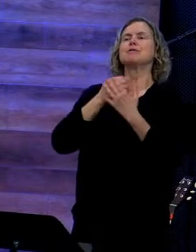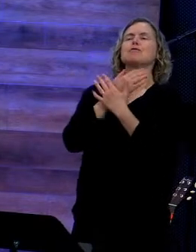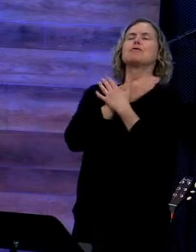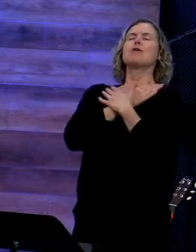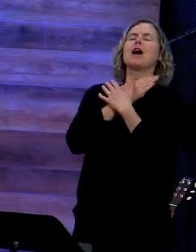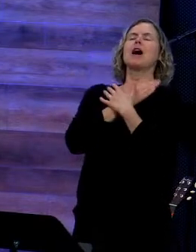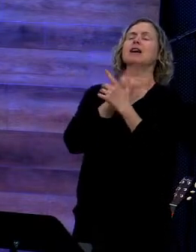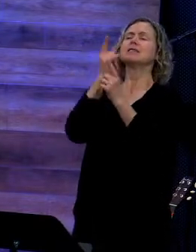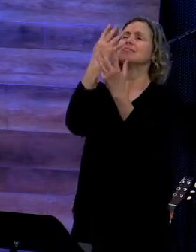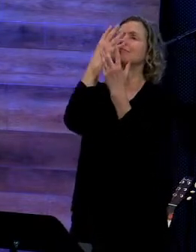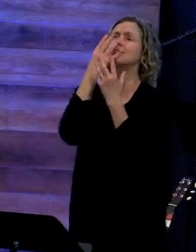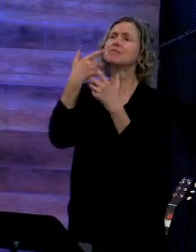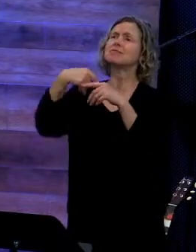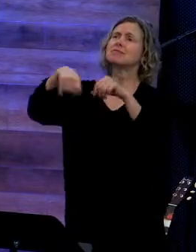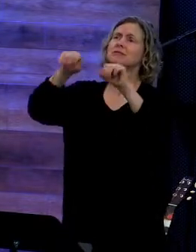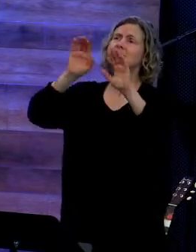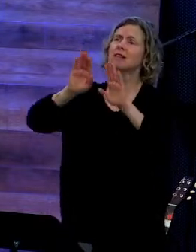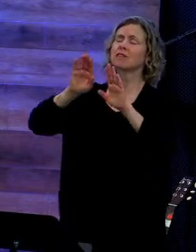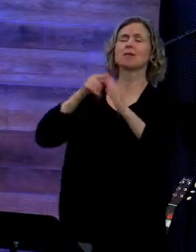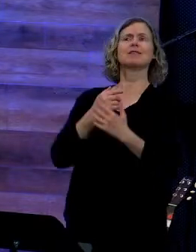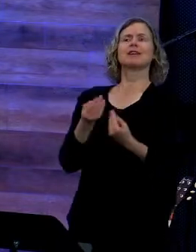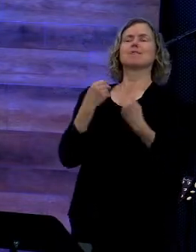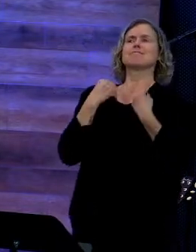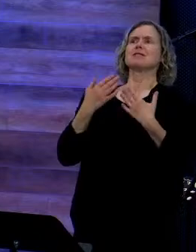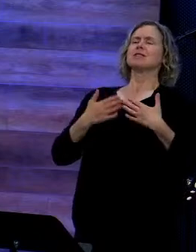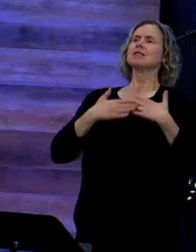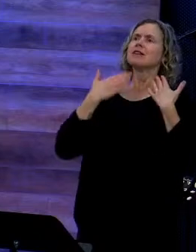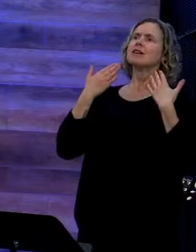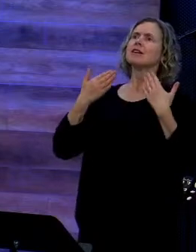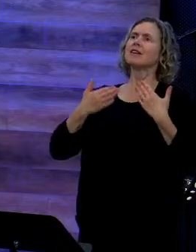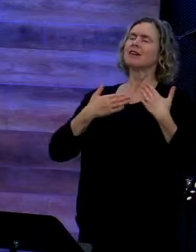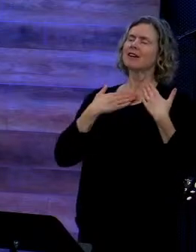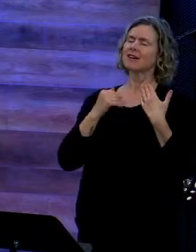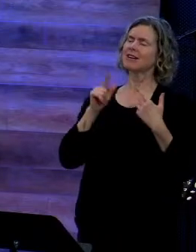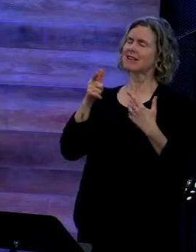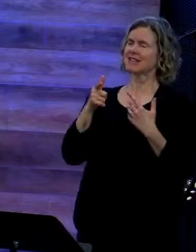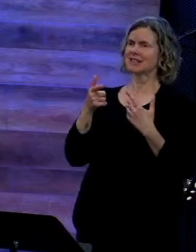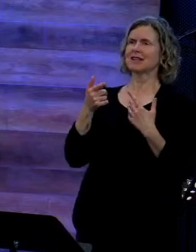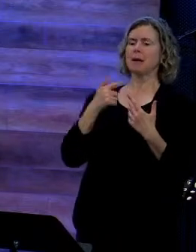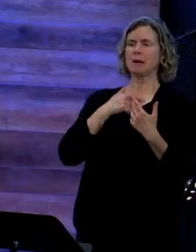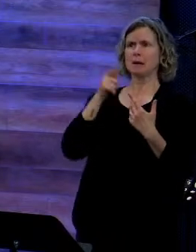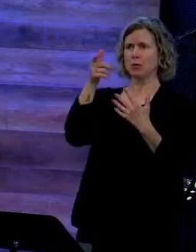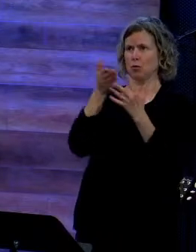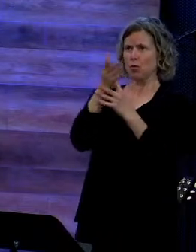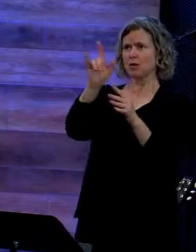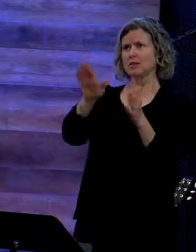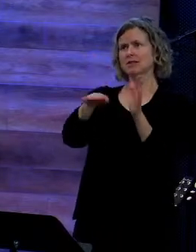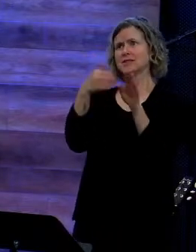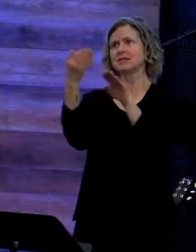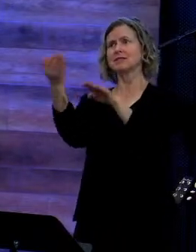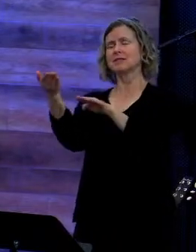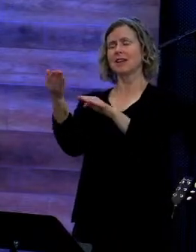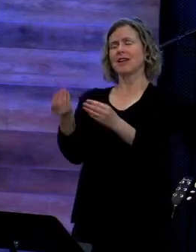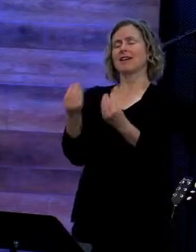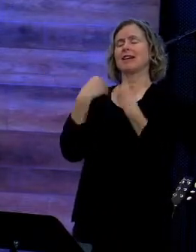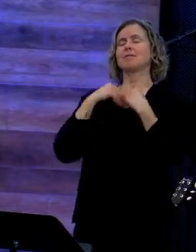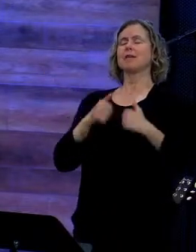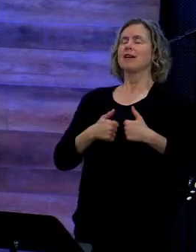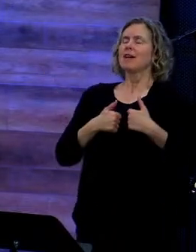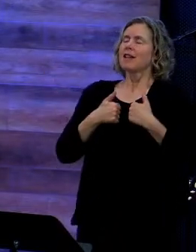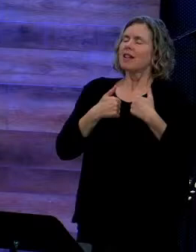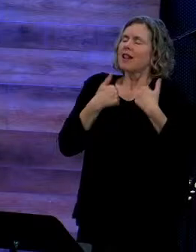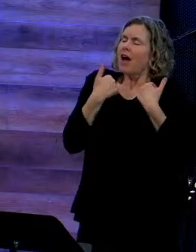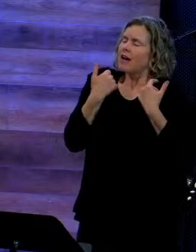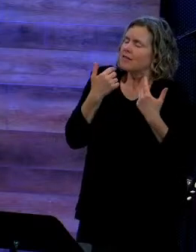Now, we've said a lot about the meaning of Sabbath and rest, kind of what it represents, but let's bring it down to